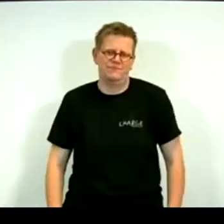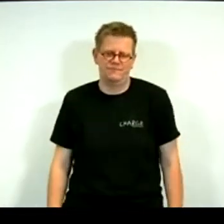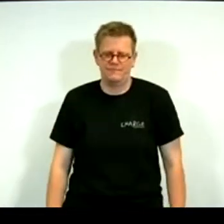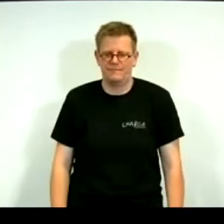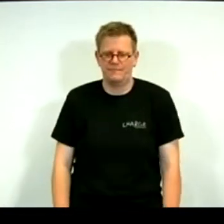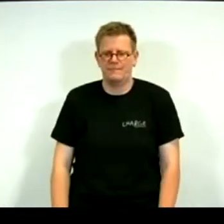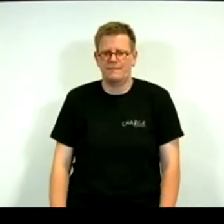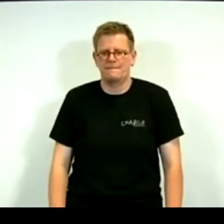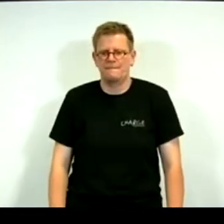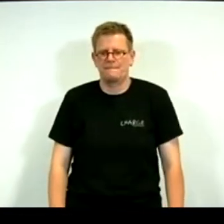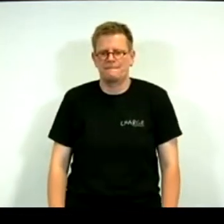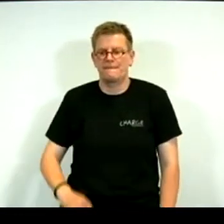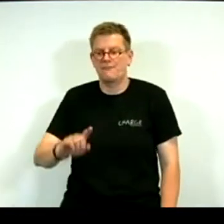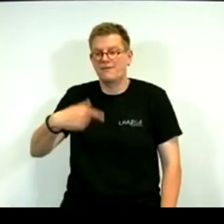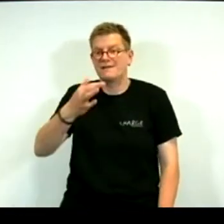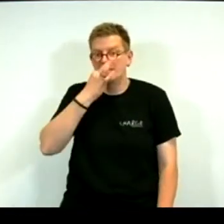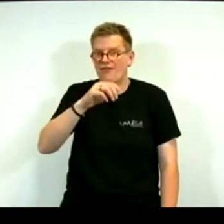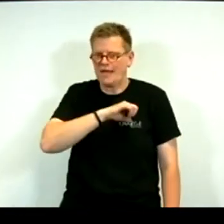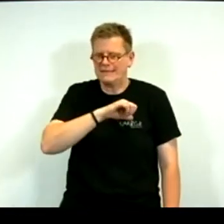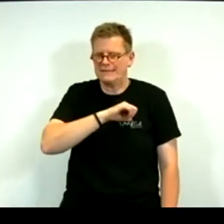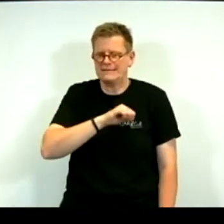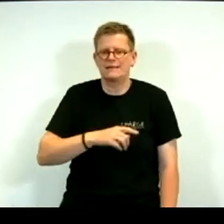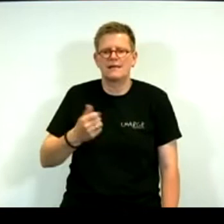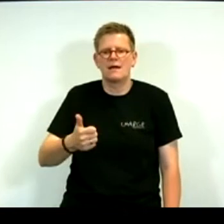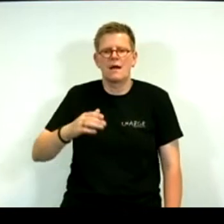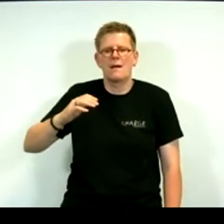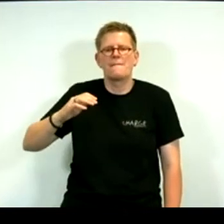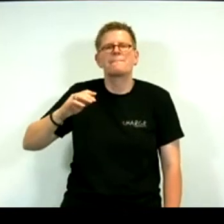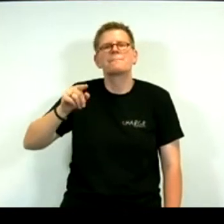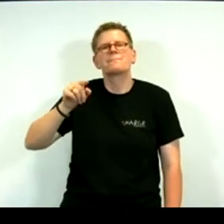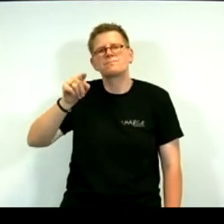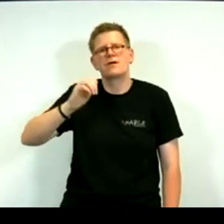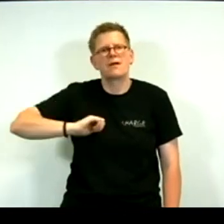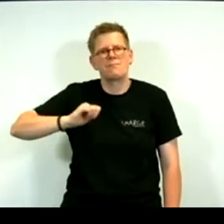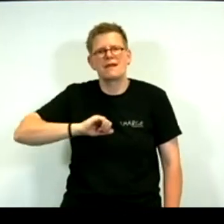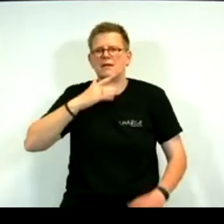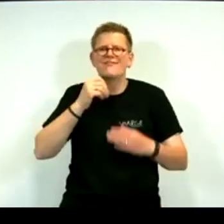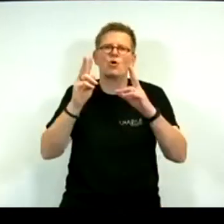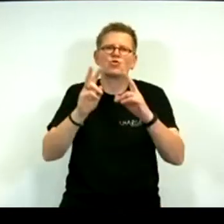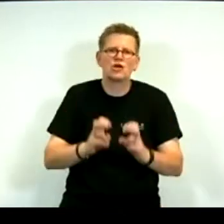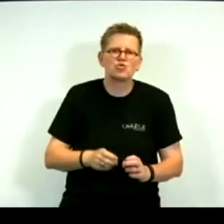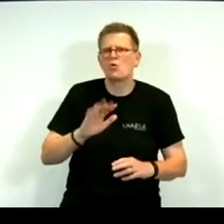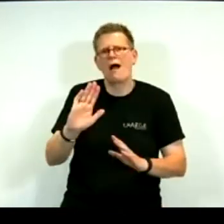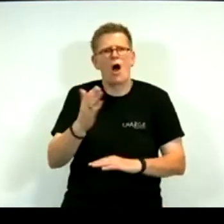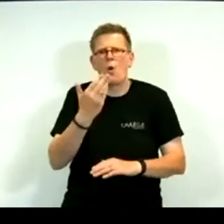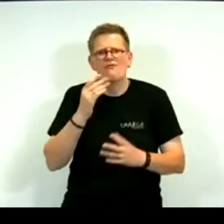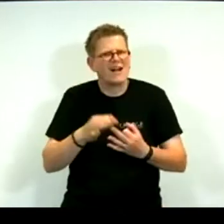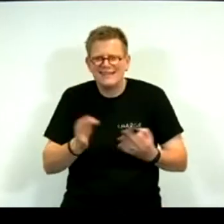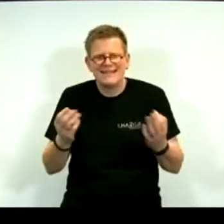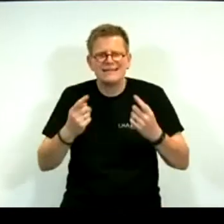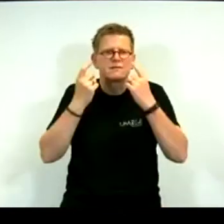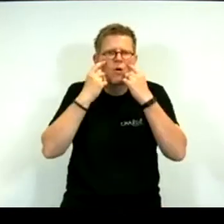Thank you, David. The next question is also an interesting one. It's about a girl. She's been examined various times by